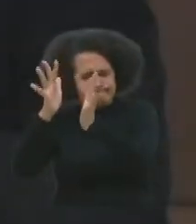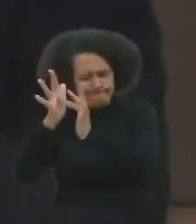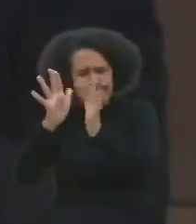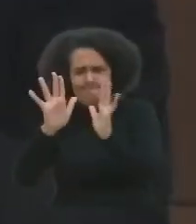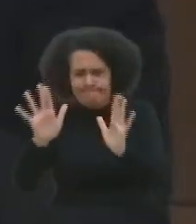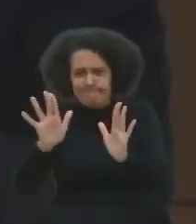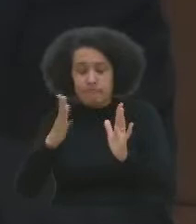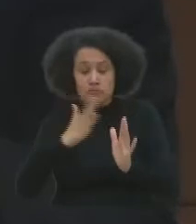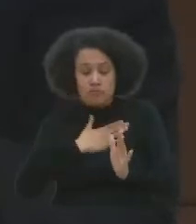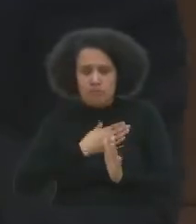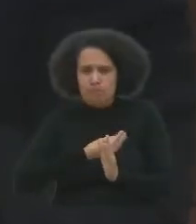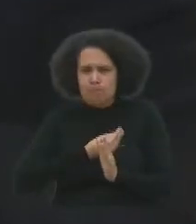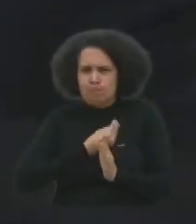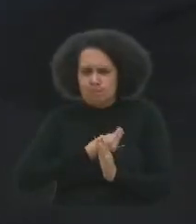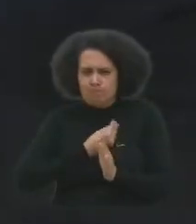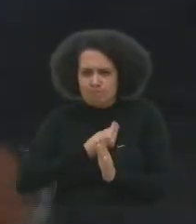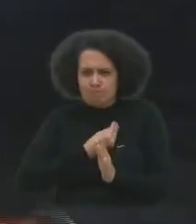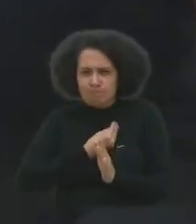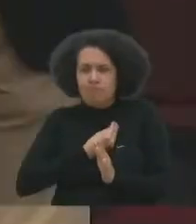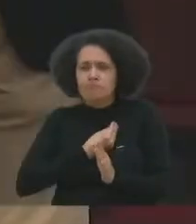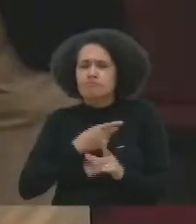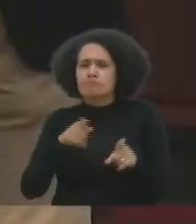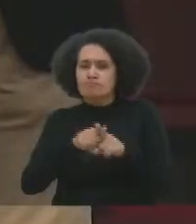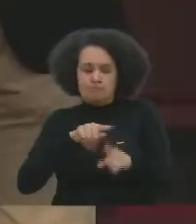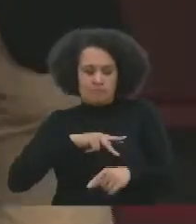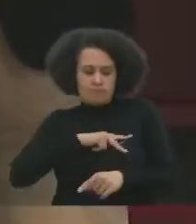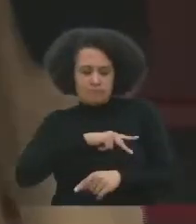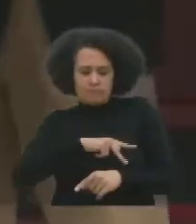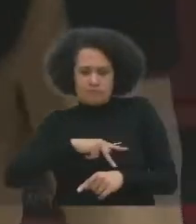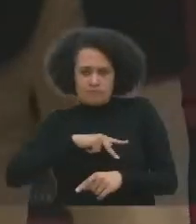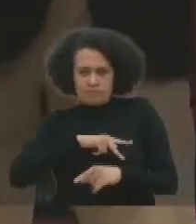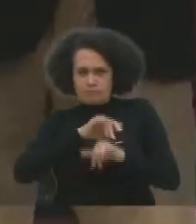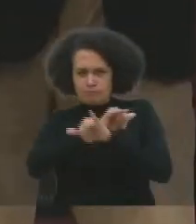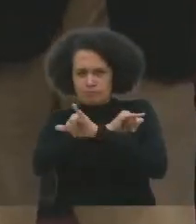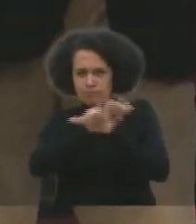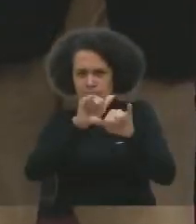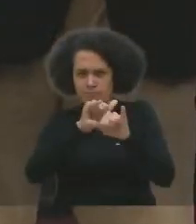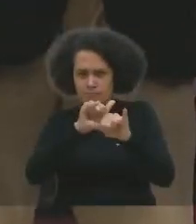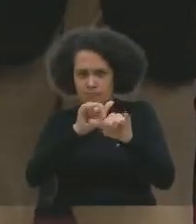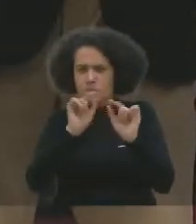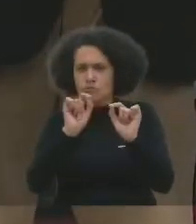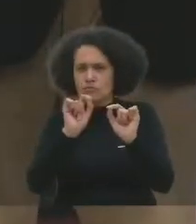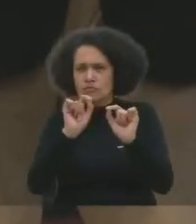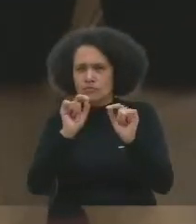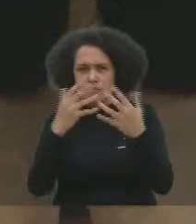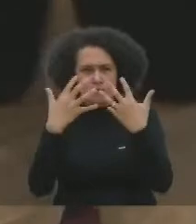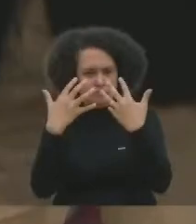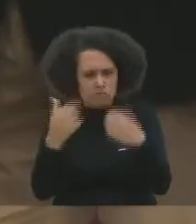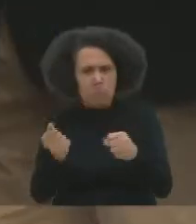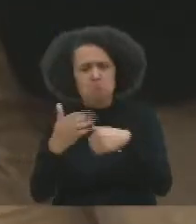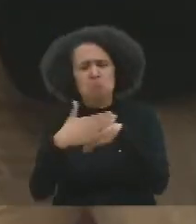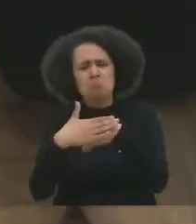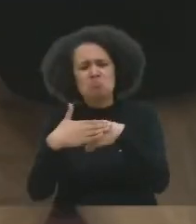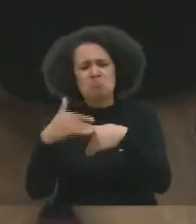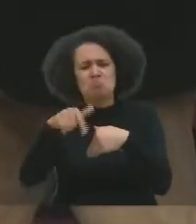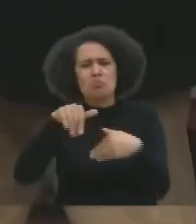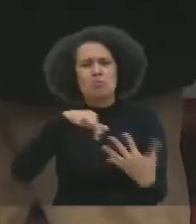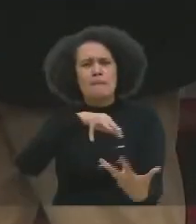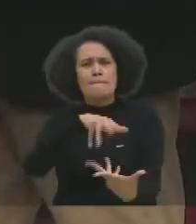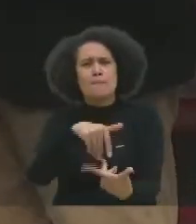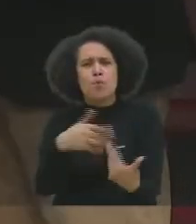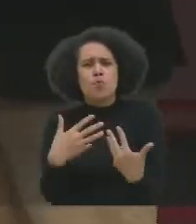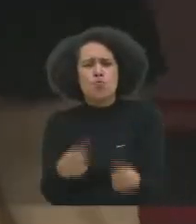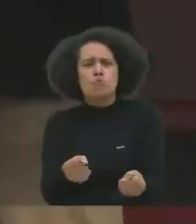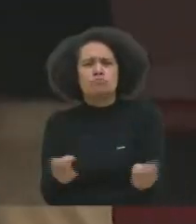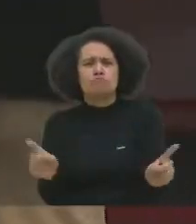to this age or this world. E o apóstolo Paulo vai adiante dizer, não vos conformeis com este mundo. But be transformed.